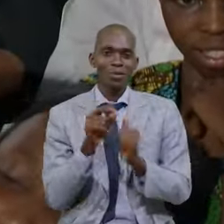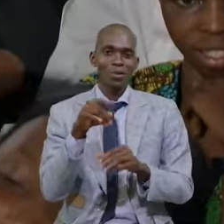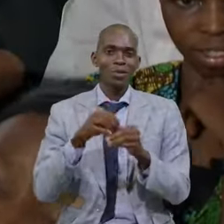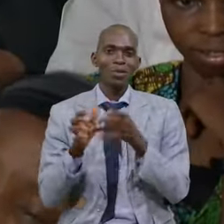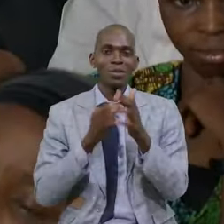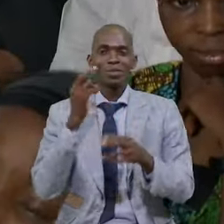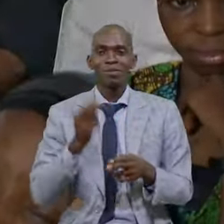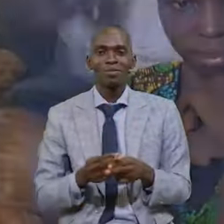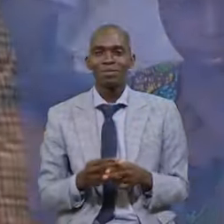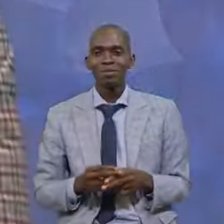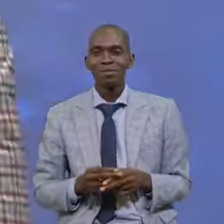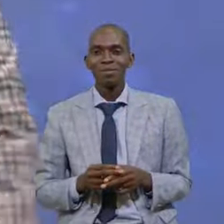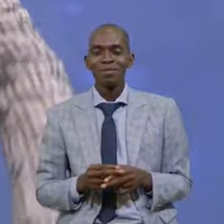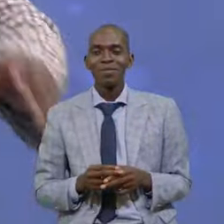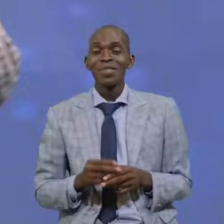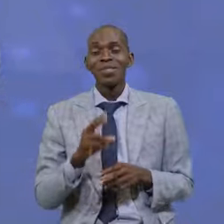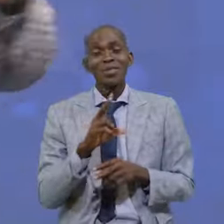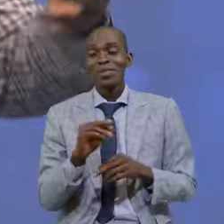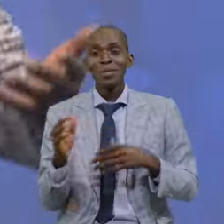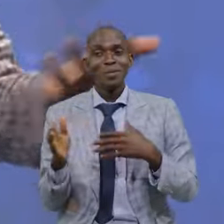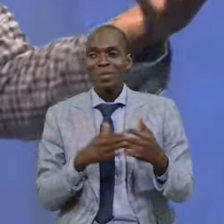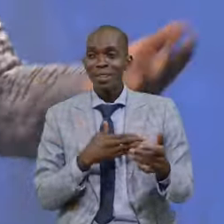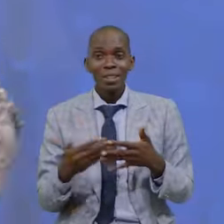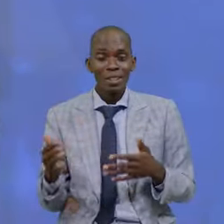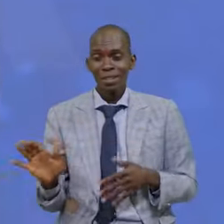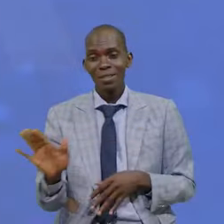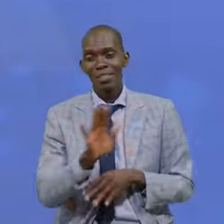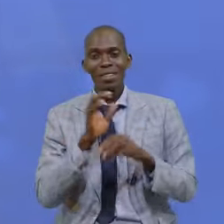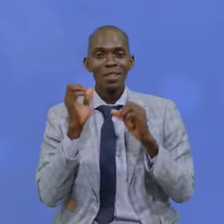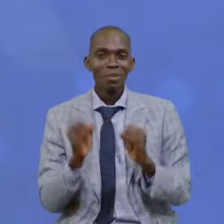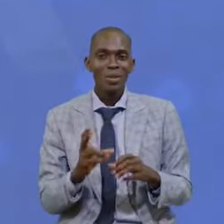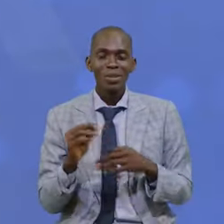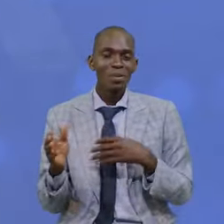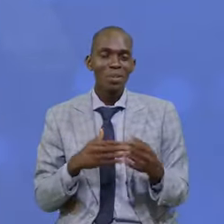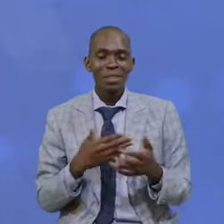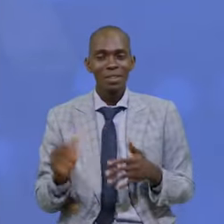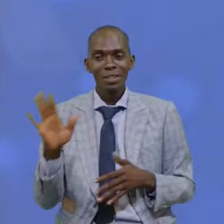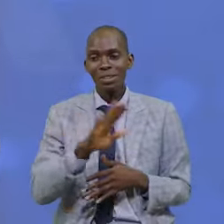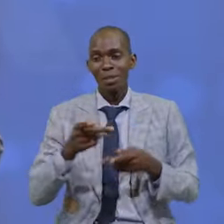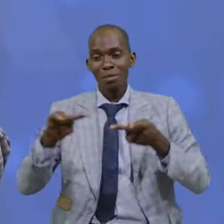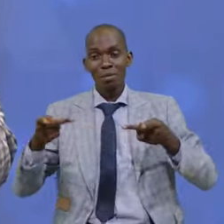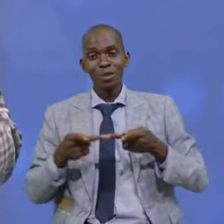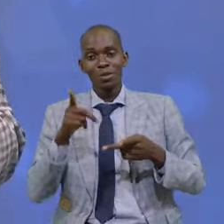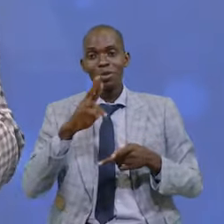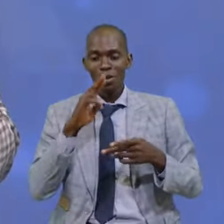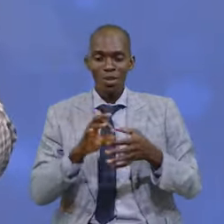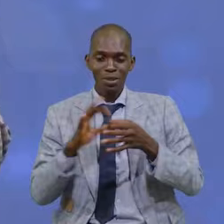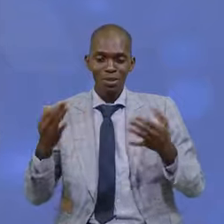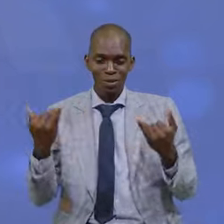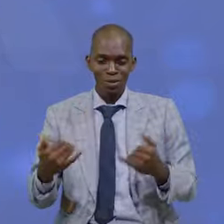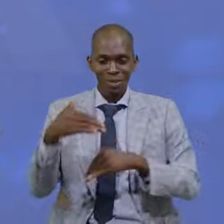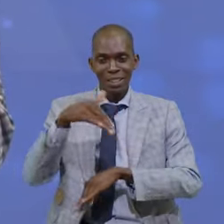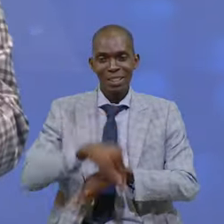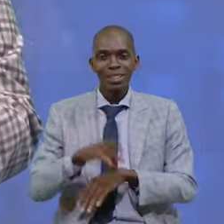No matter who they are, no matter their power, no matter their position, you are loosed tonight and you are lifted